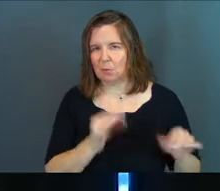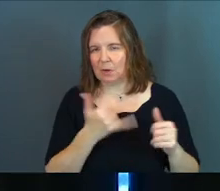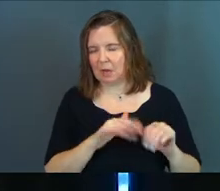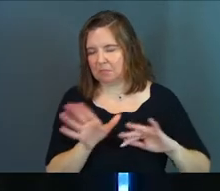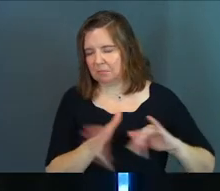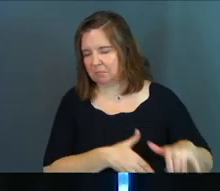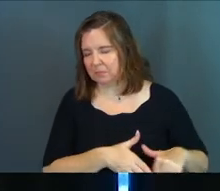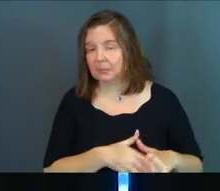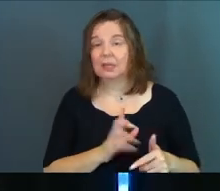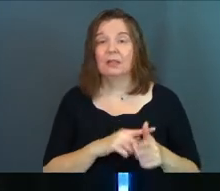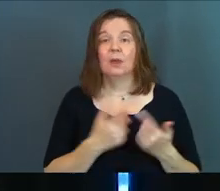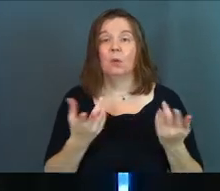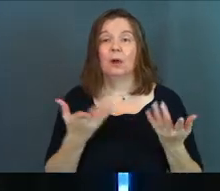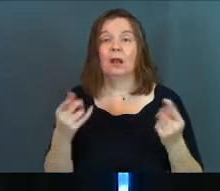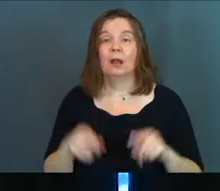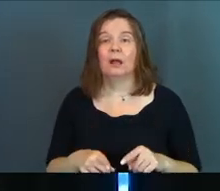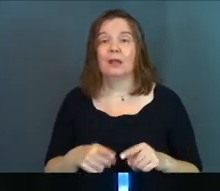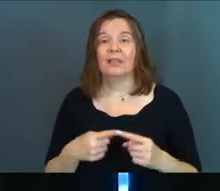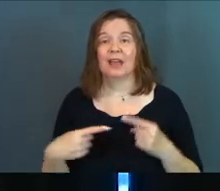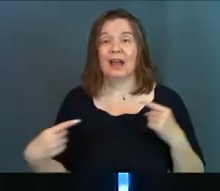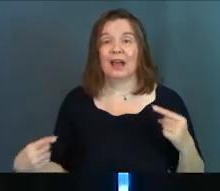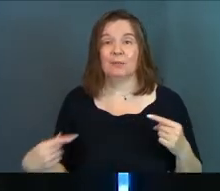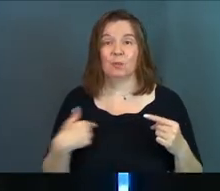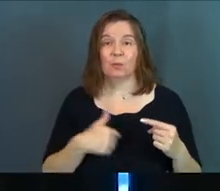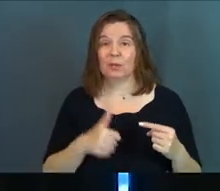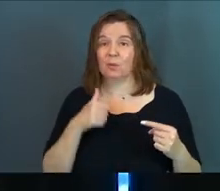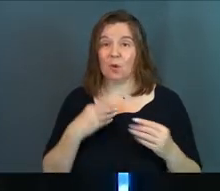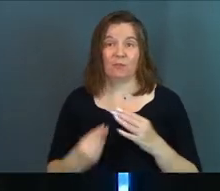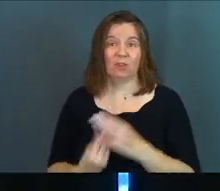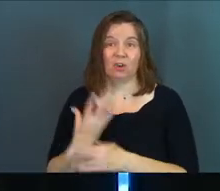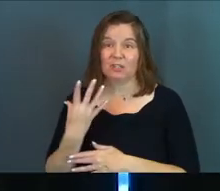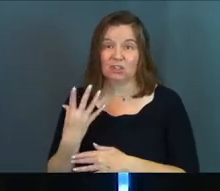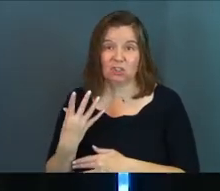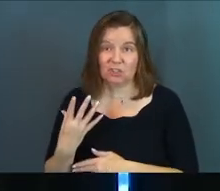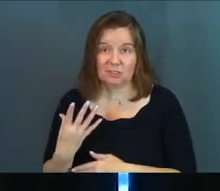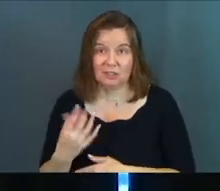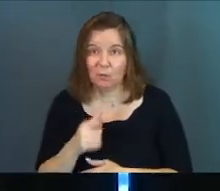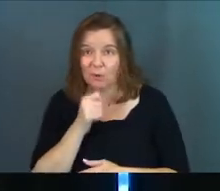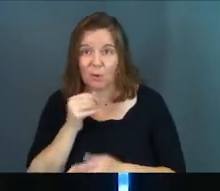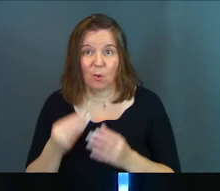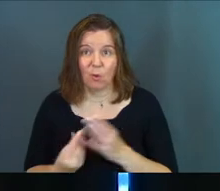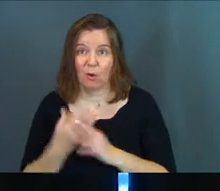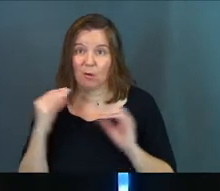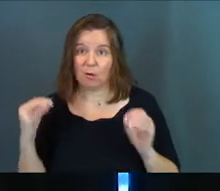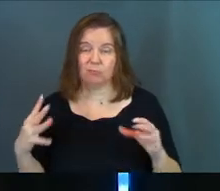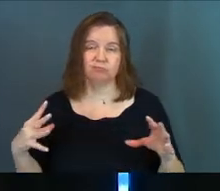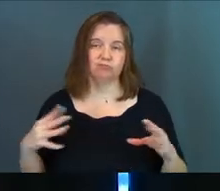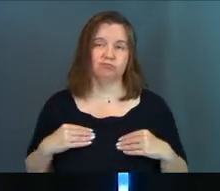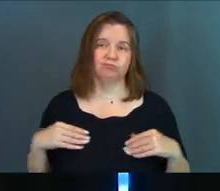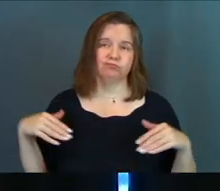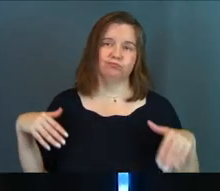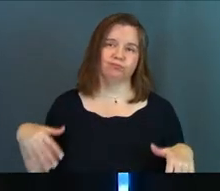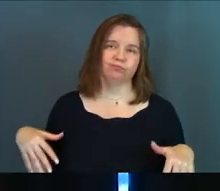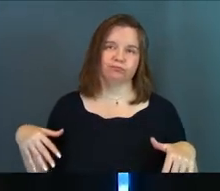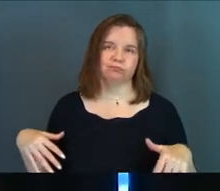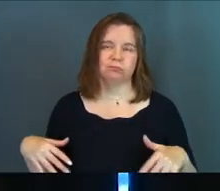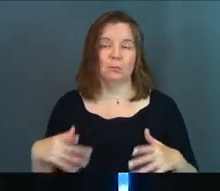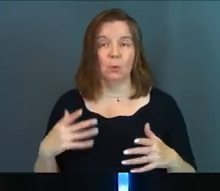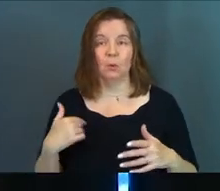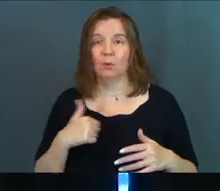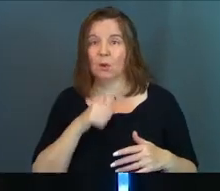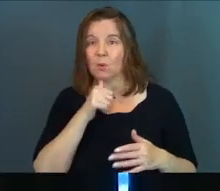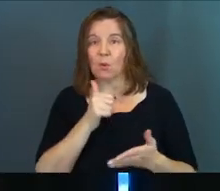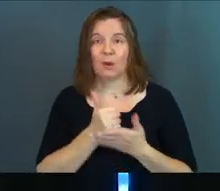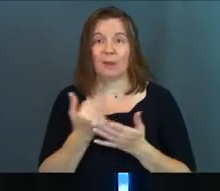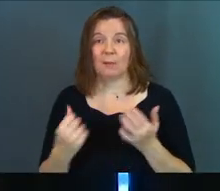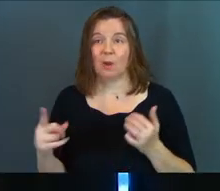there's no significance to it, then what happens is the opposite of those things. We won't flourish. We won't grow anymore. We won't become better versions of ourselves. We